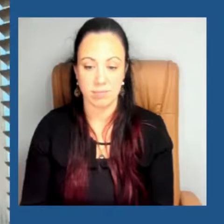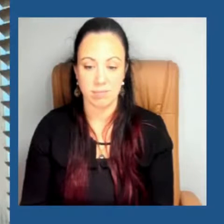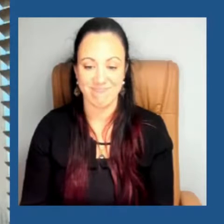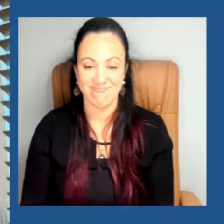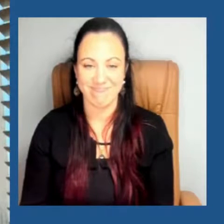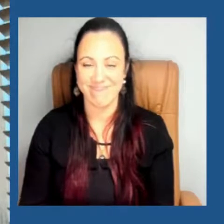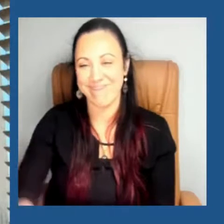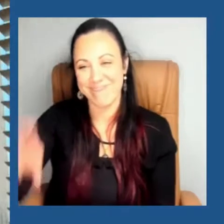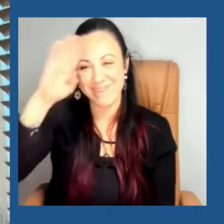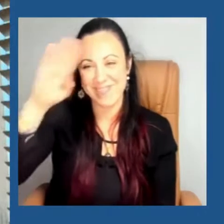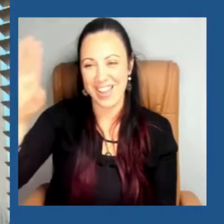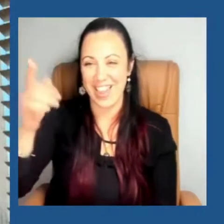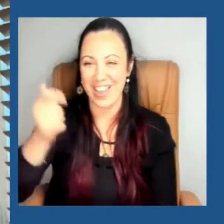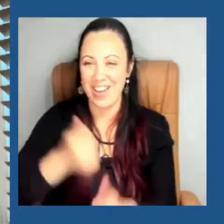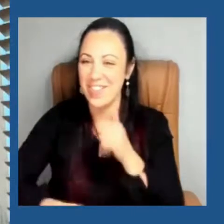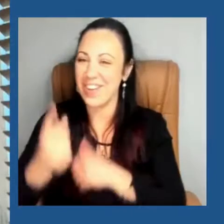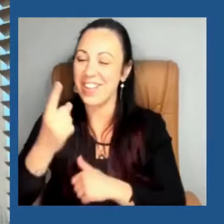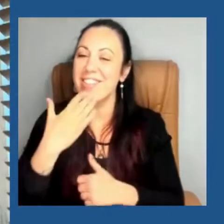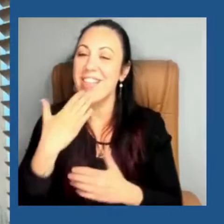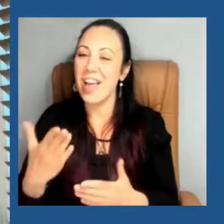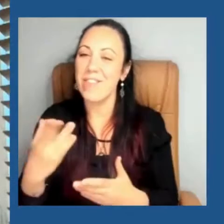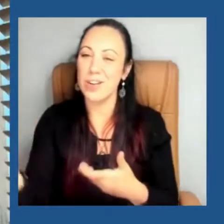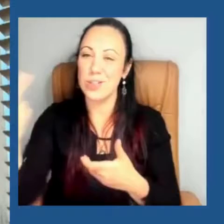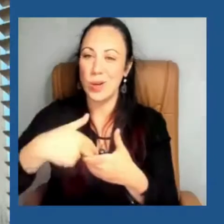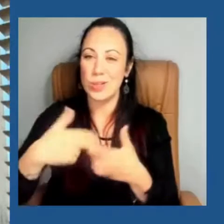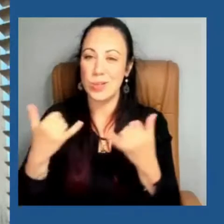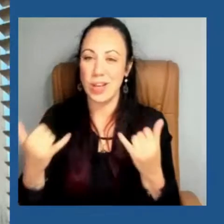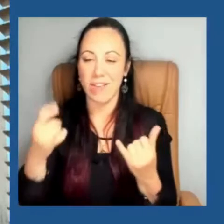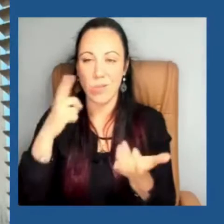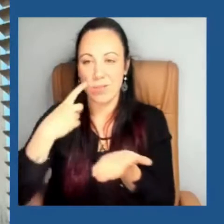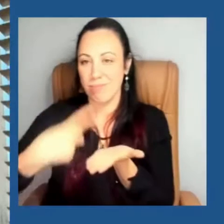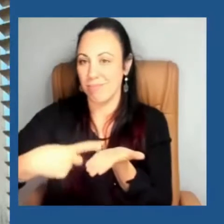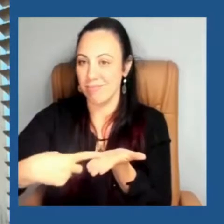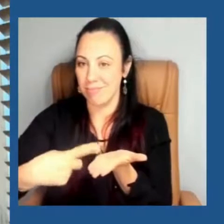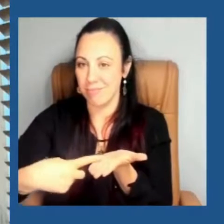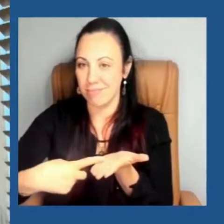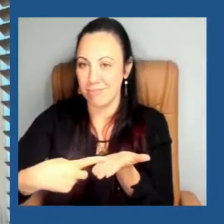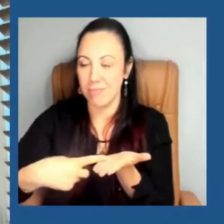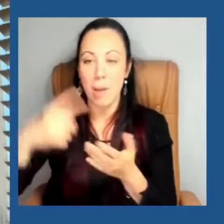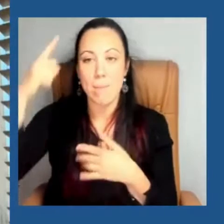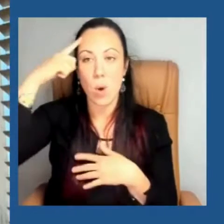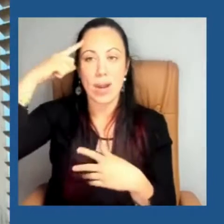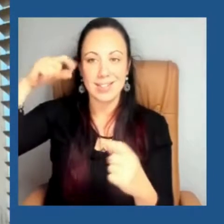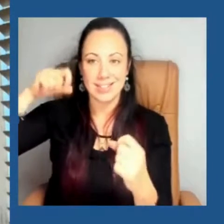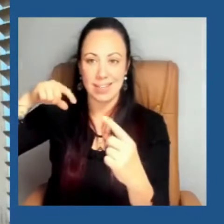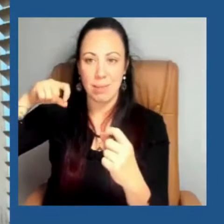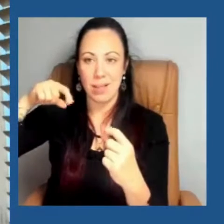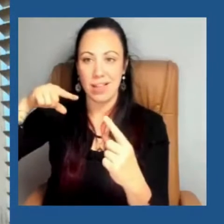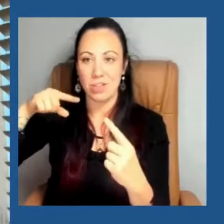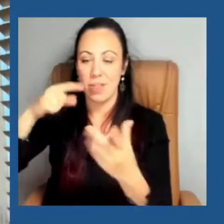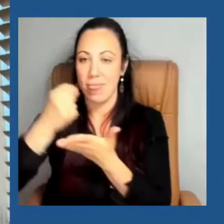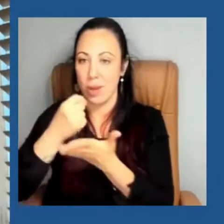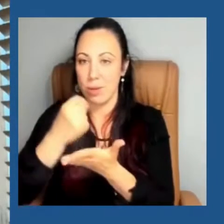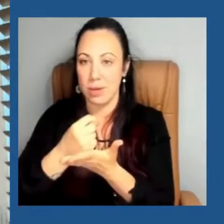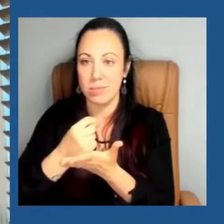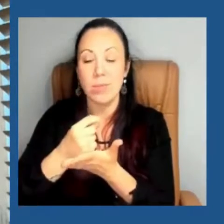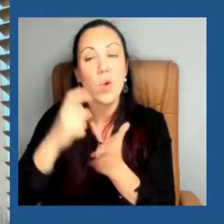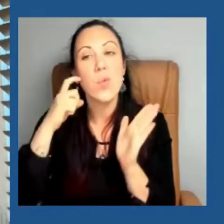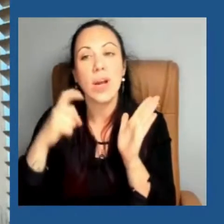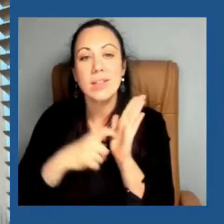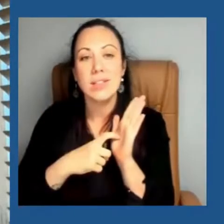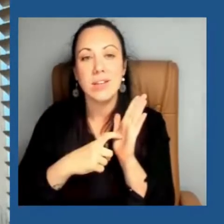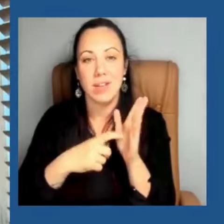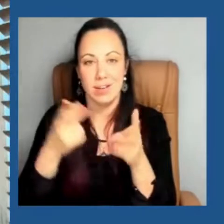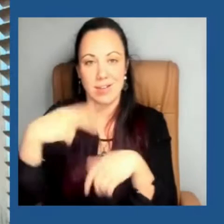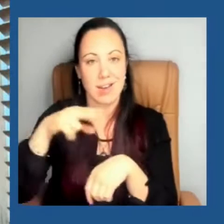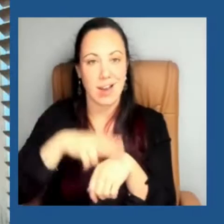Hello, everyone. Thank you for joining me today for this discussion on brain stimulation therapies in recognition of National Mental Health